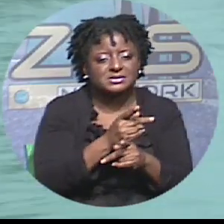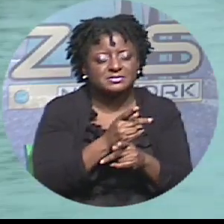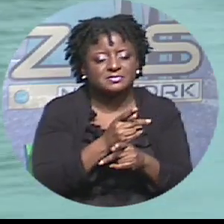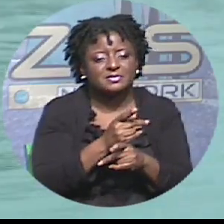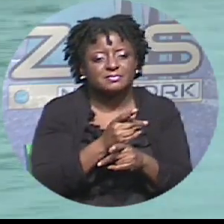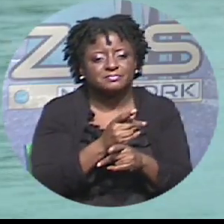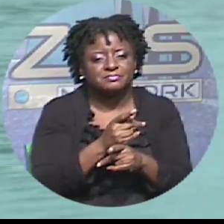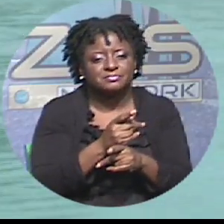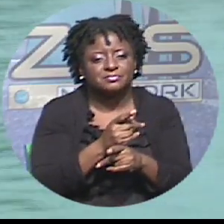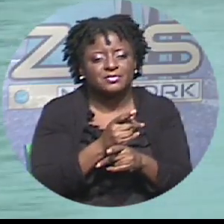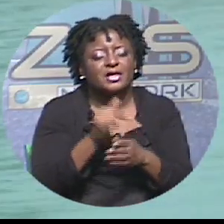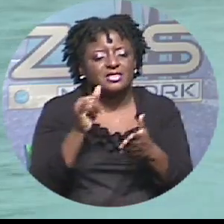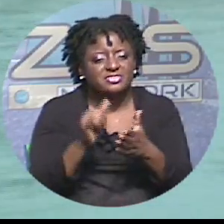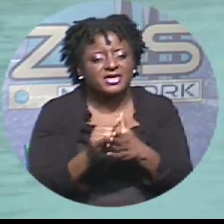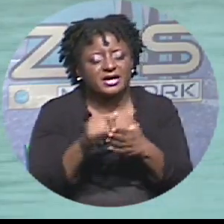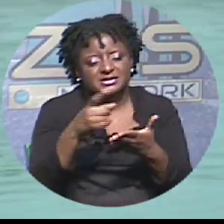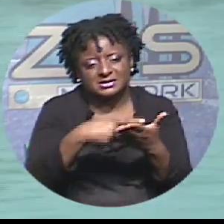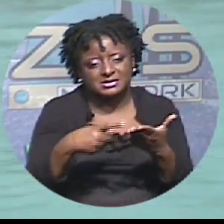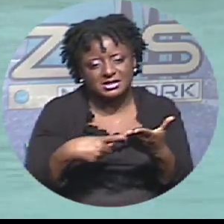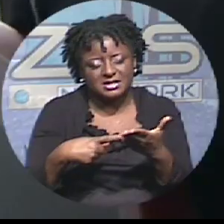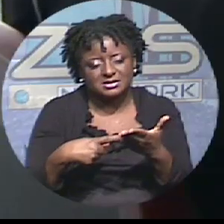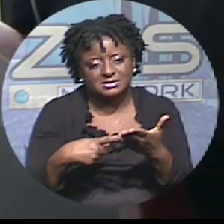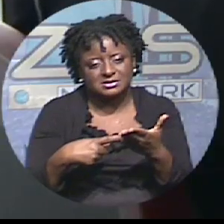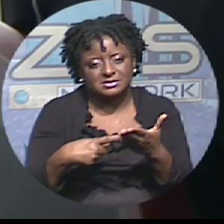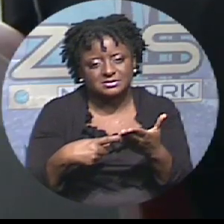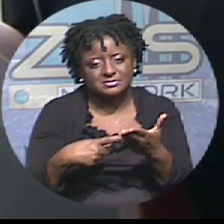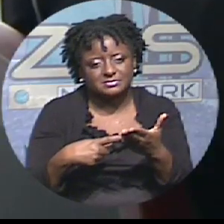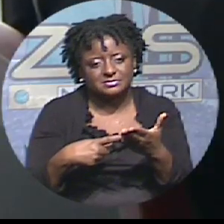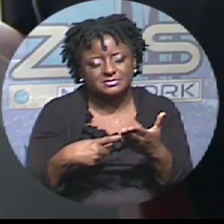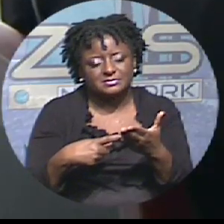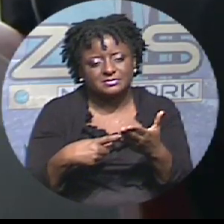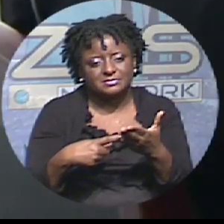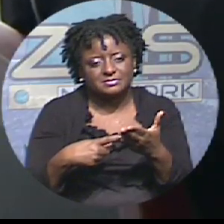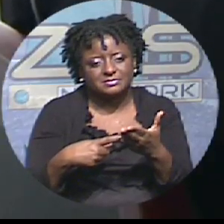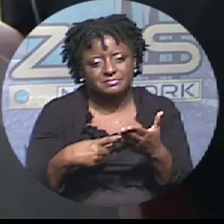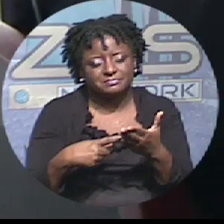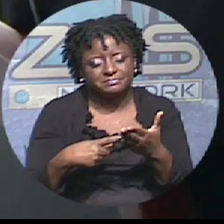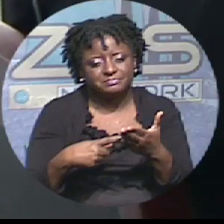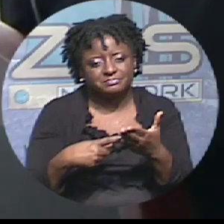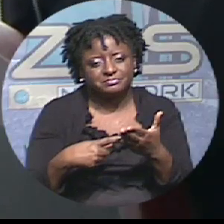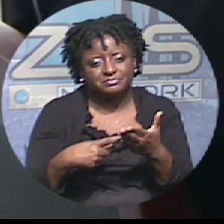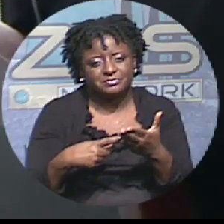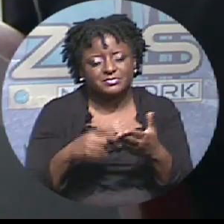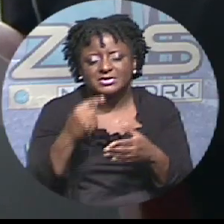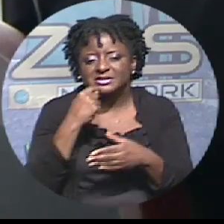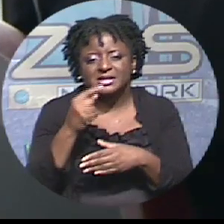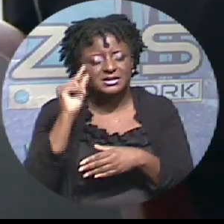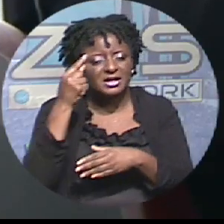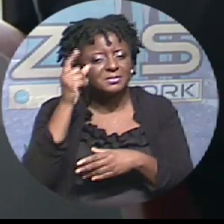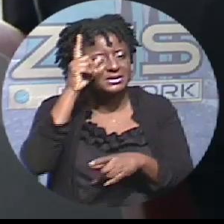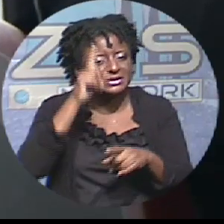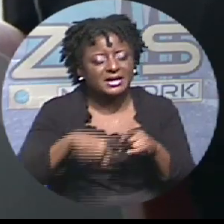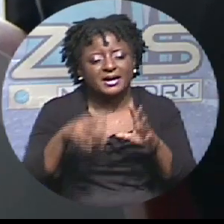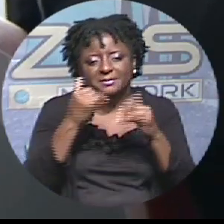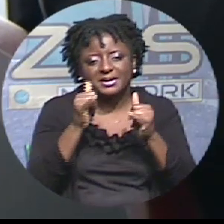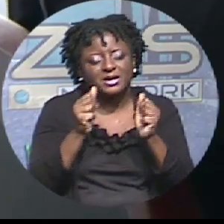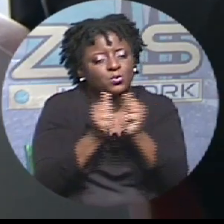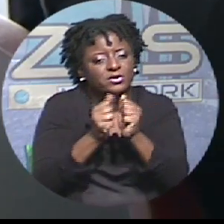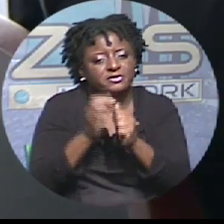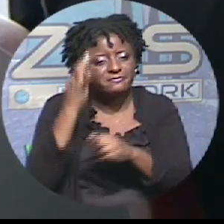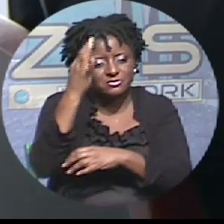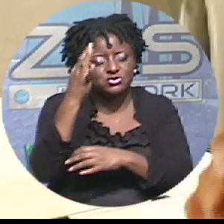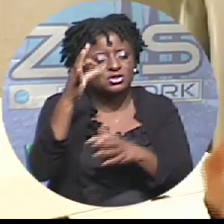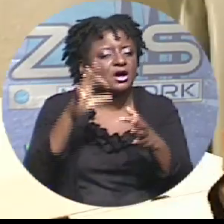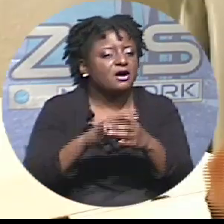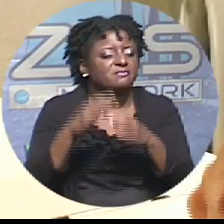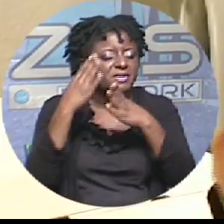Bahamian waters and reap from marine resources. Minnis insists government cannot play with the future of Bahamians for its political